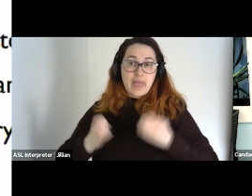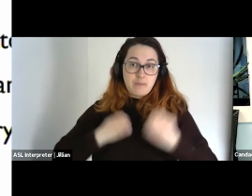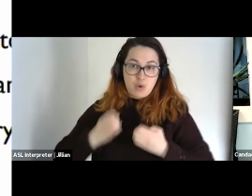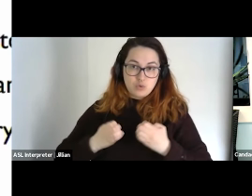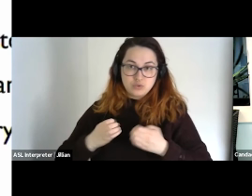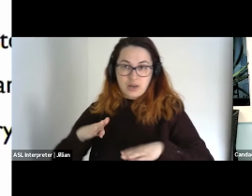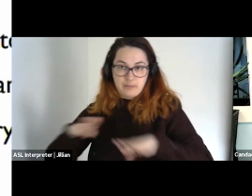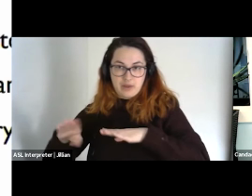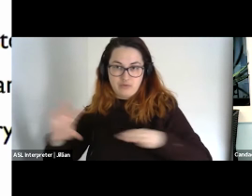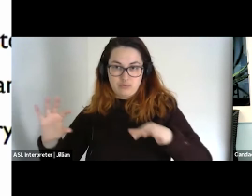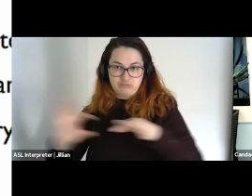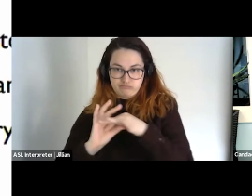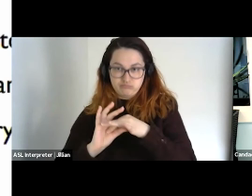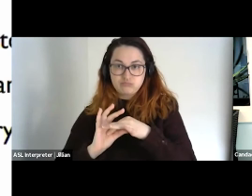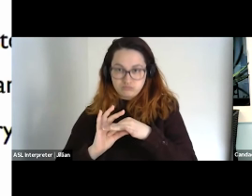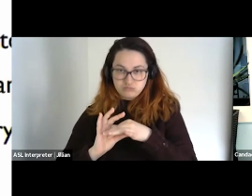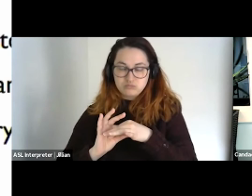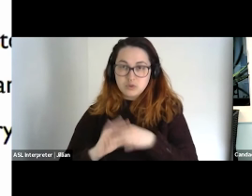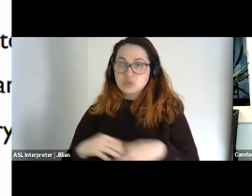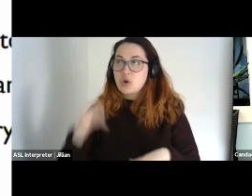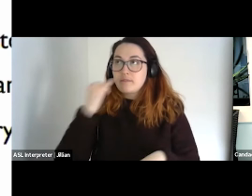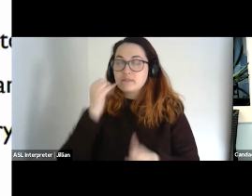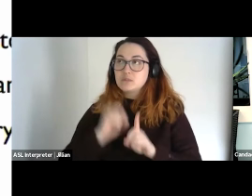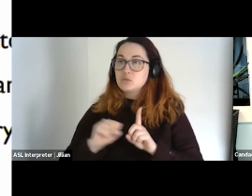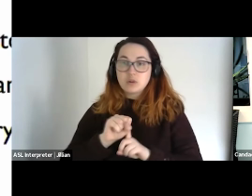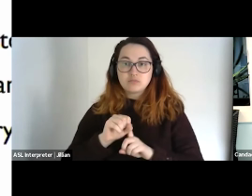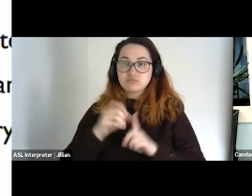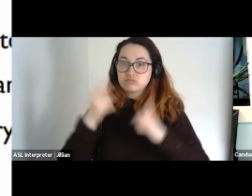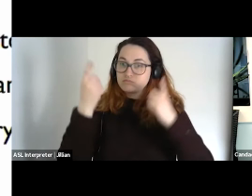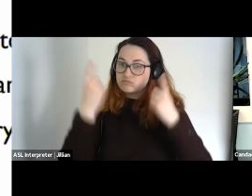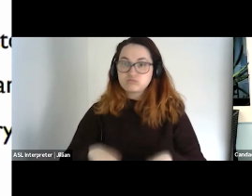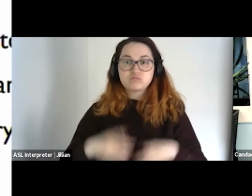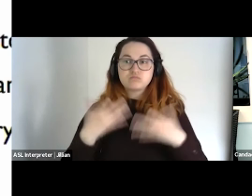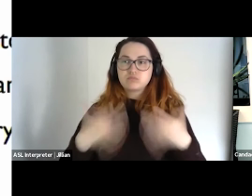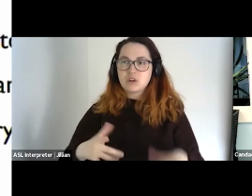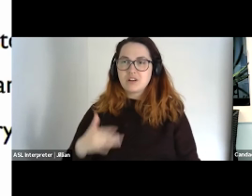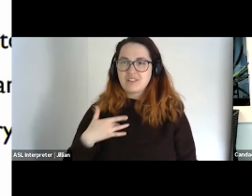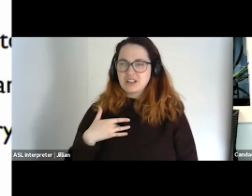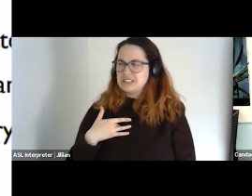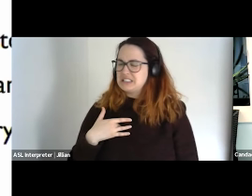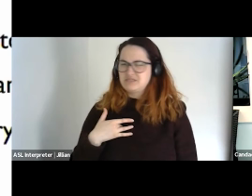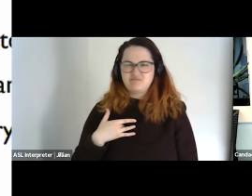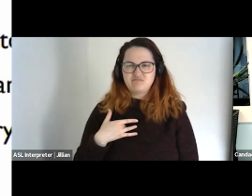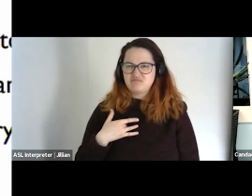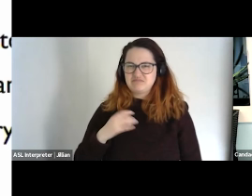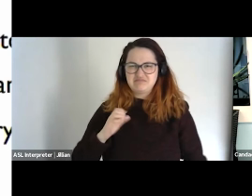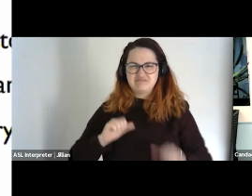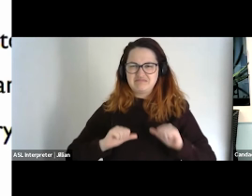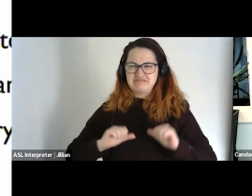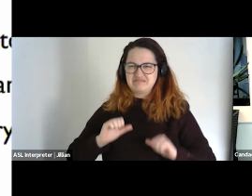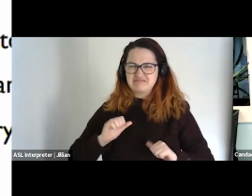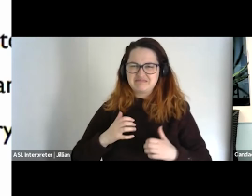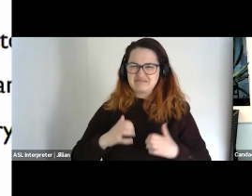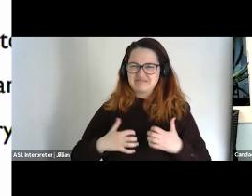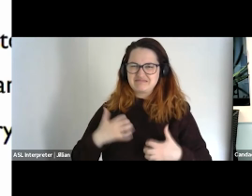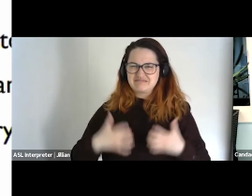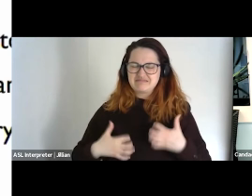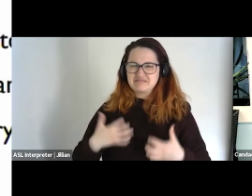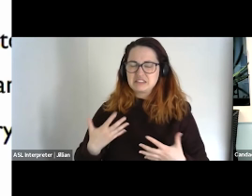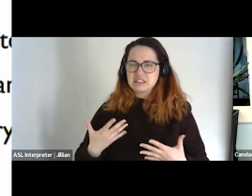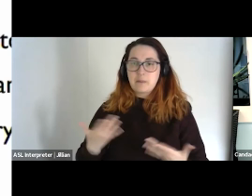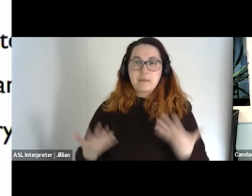So if a situation has happened and you don't feel very good after that interaction, perhaps you had an interaction